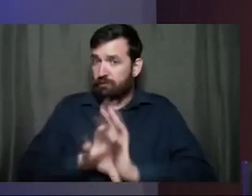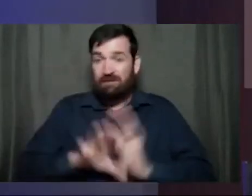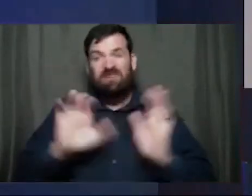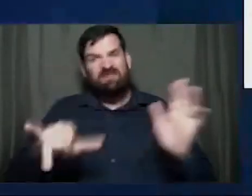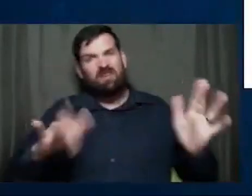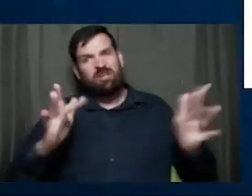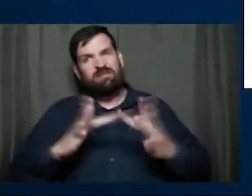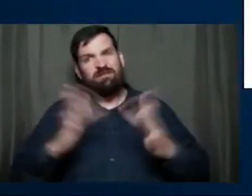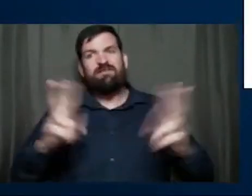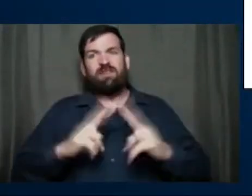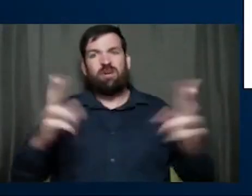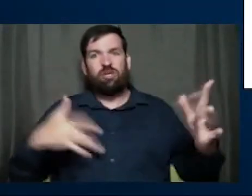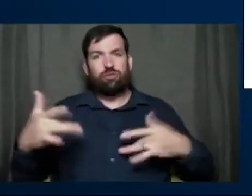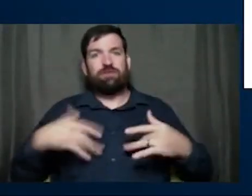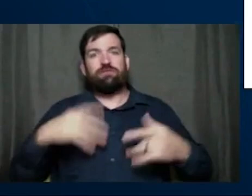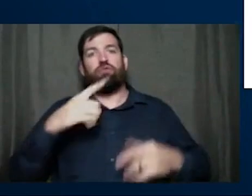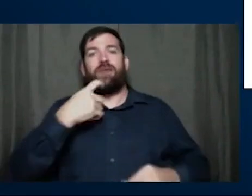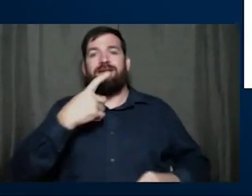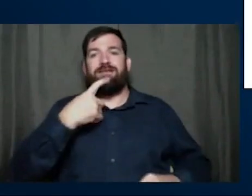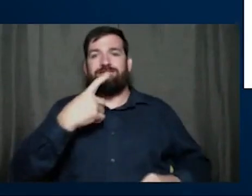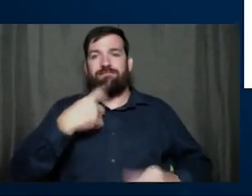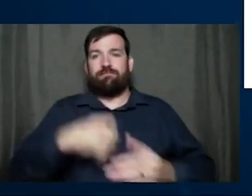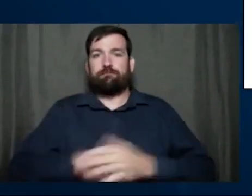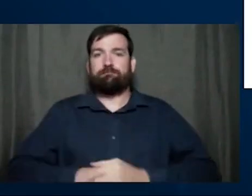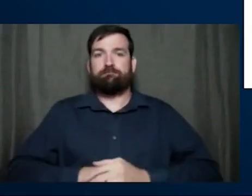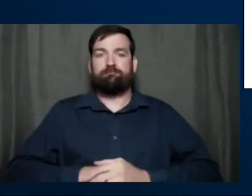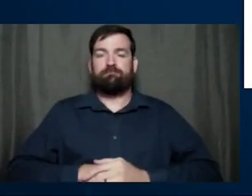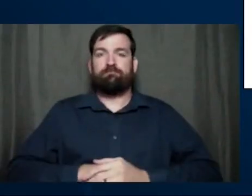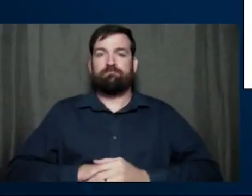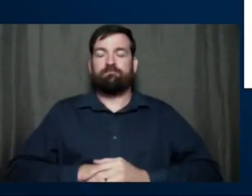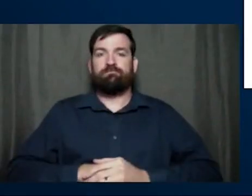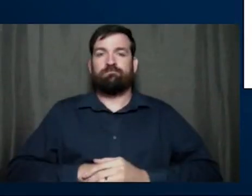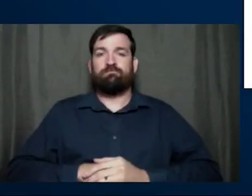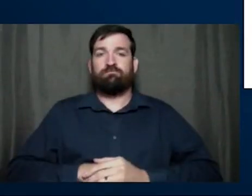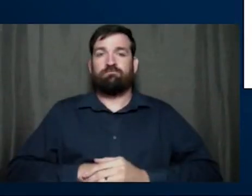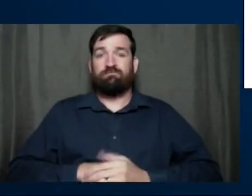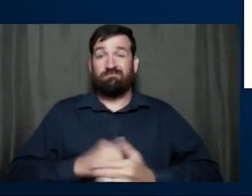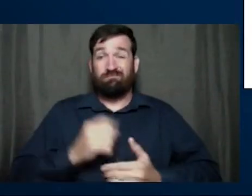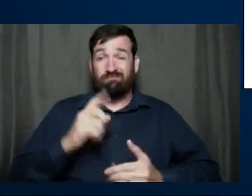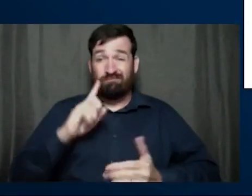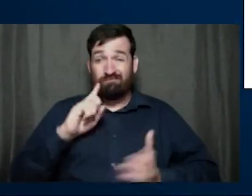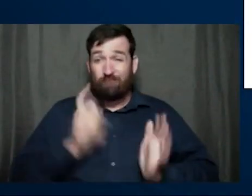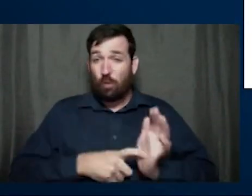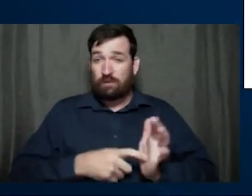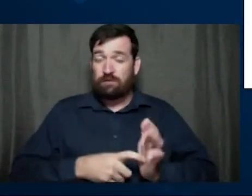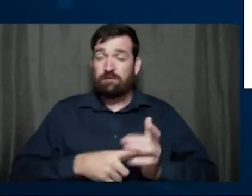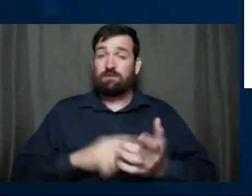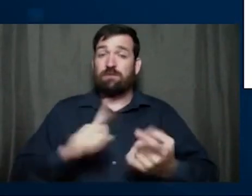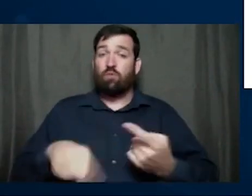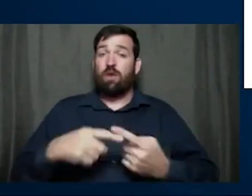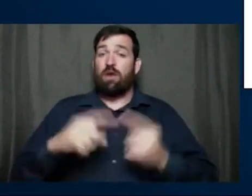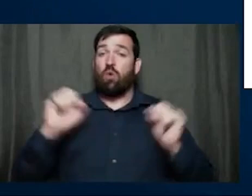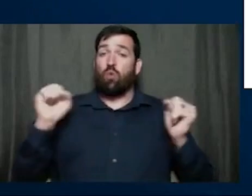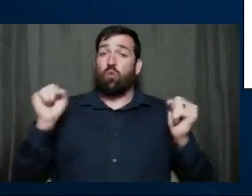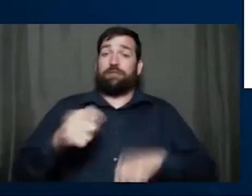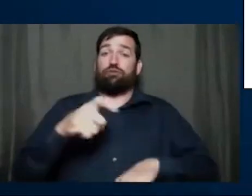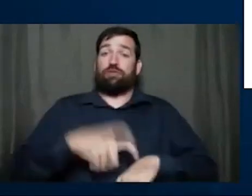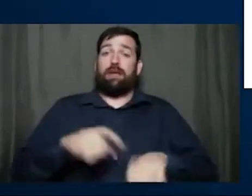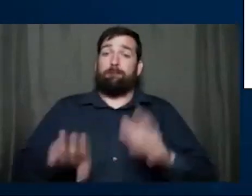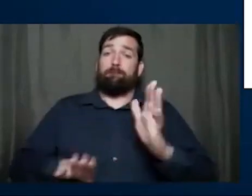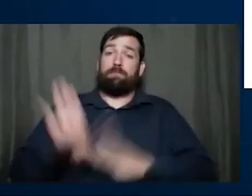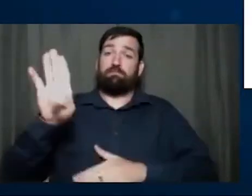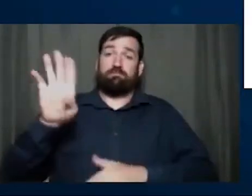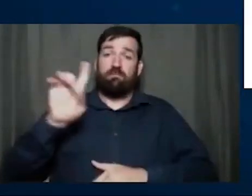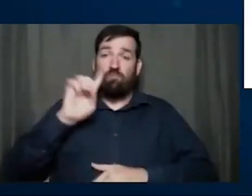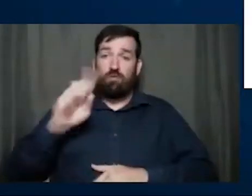is what I'm talking about. Yeah, I mean, so if we look at this, you can see that when the winter surge came for Kansas or the Kansas